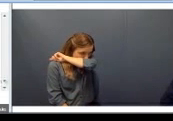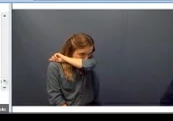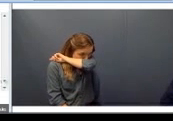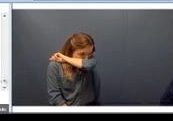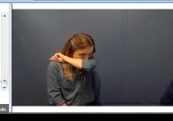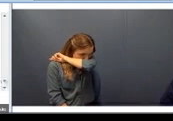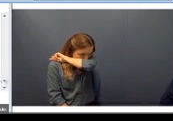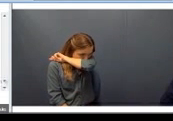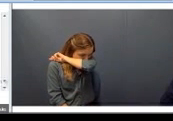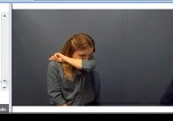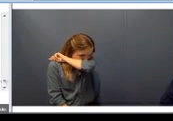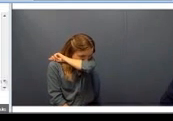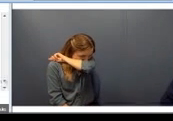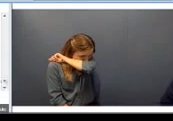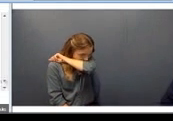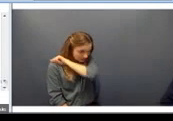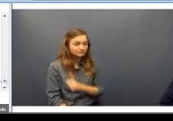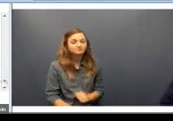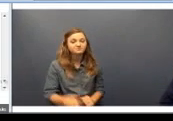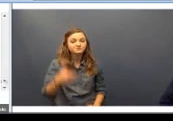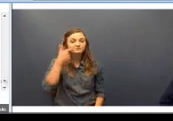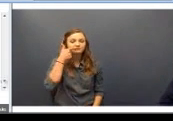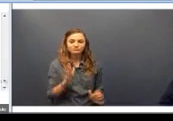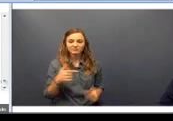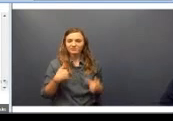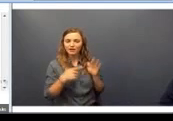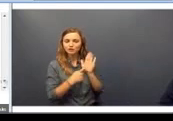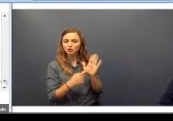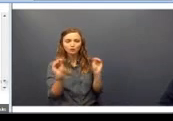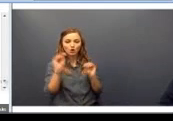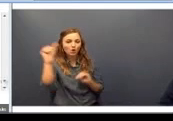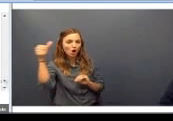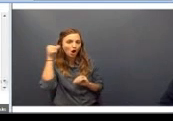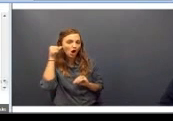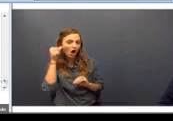typed list. And I show no audio questions.